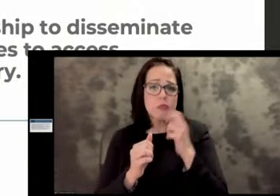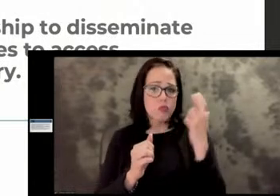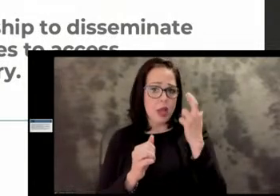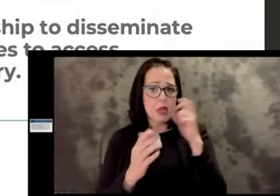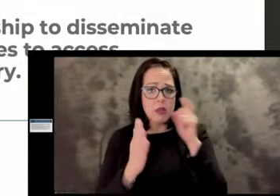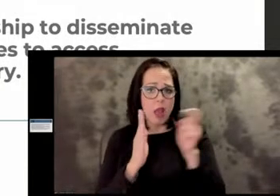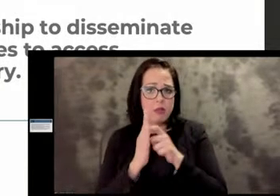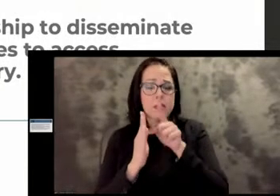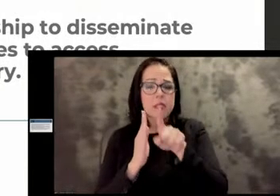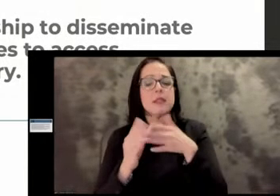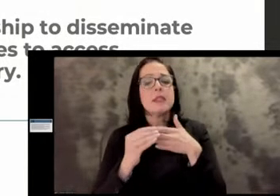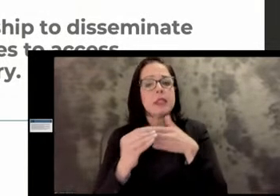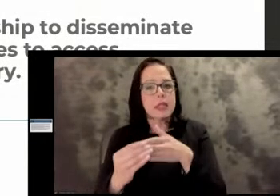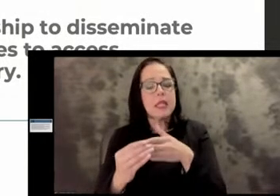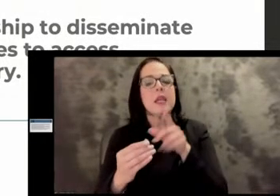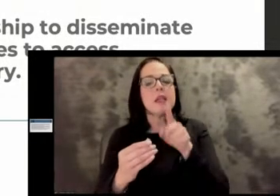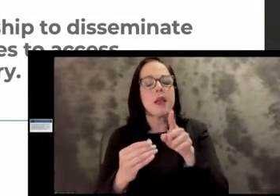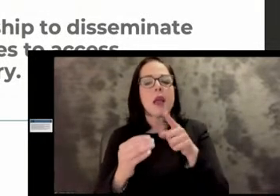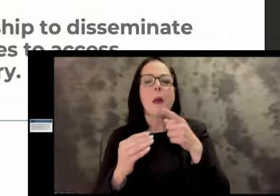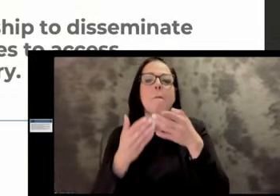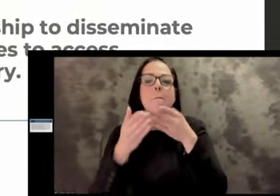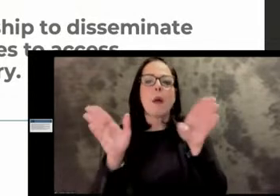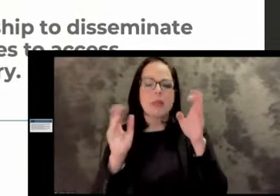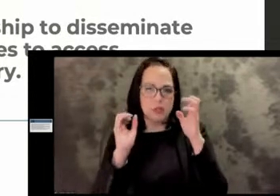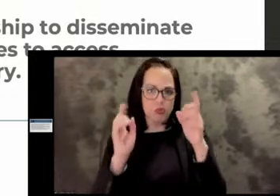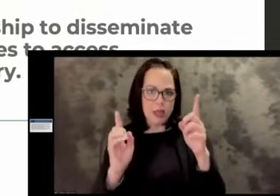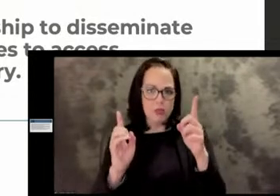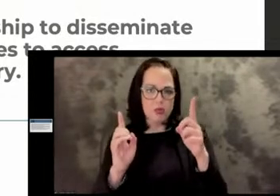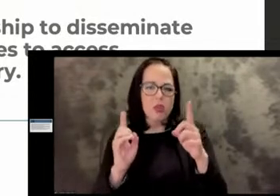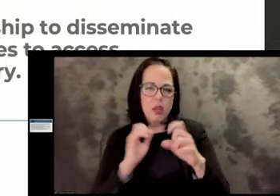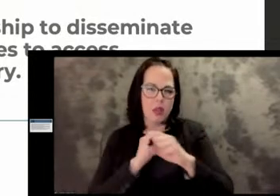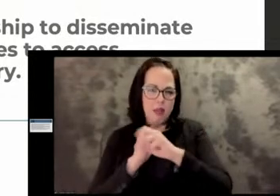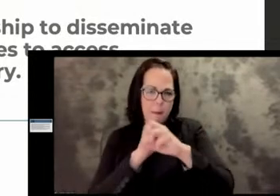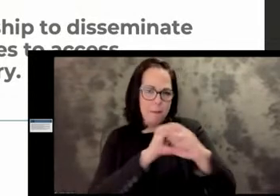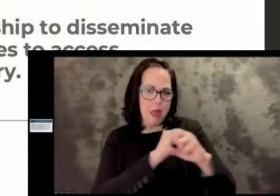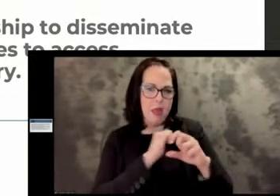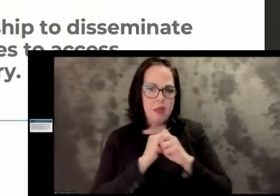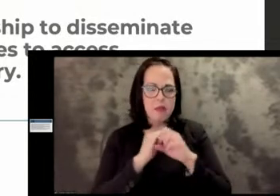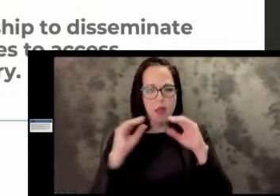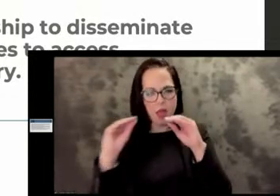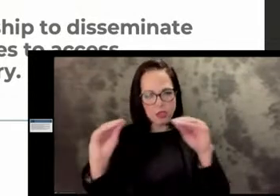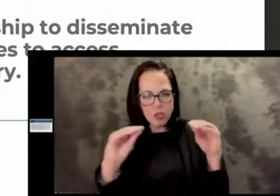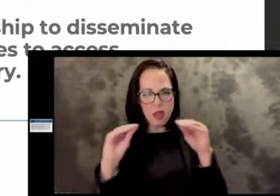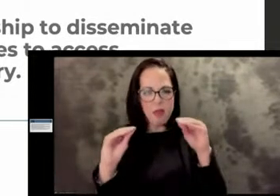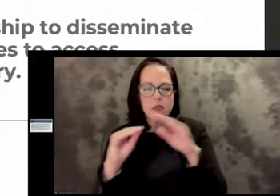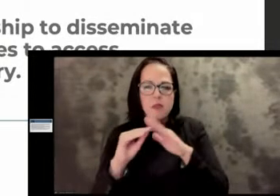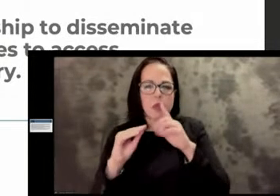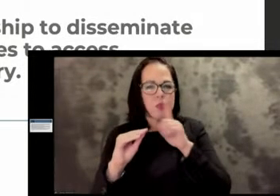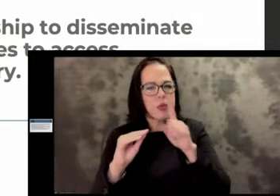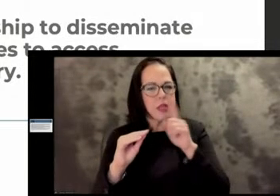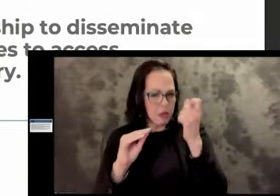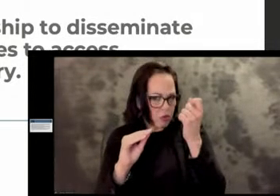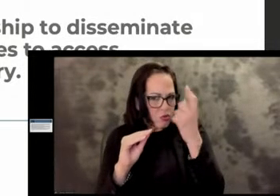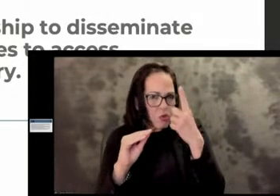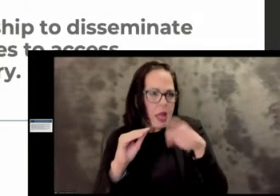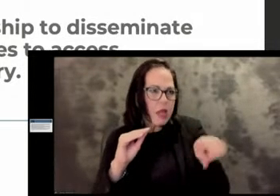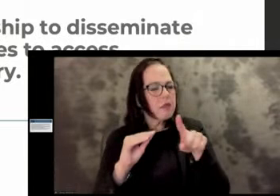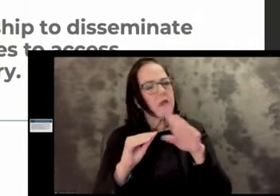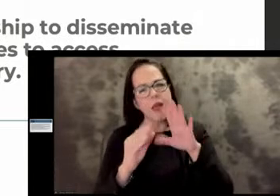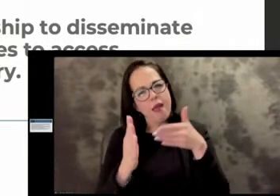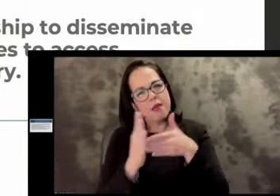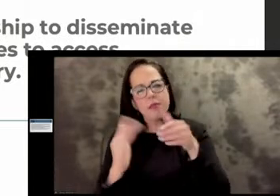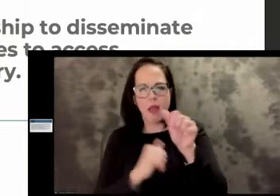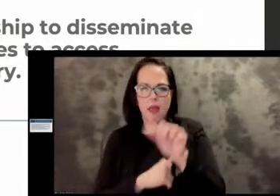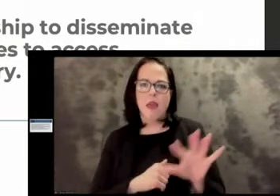it lead a public education campaign that educates and raises public consciousness about anti-Asian hate,